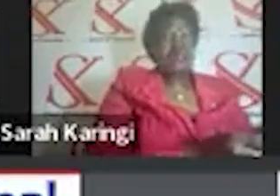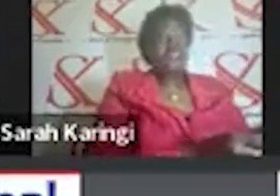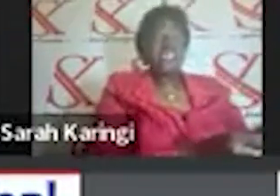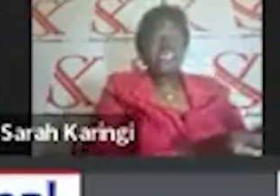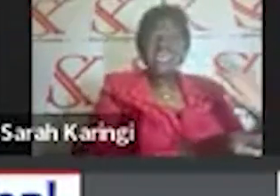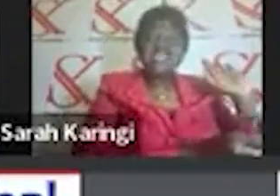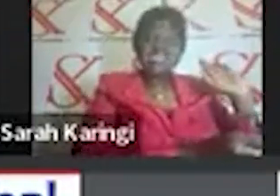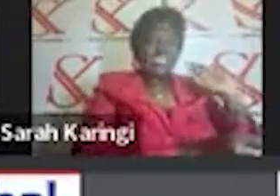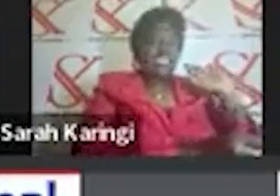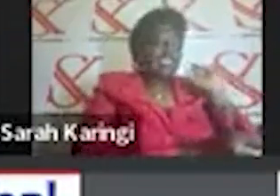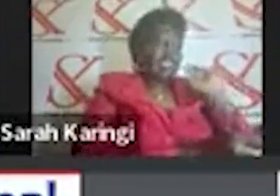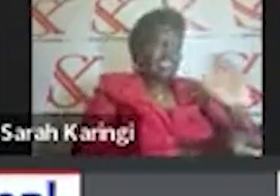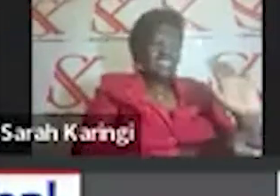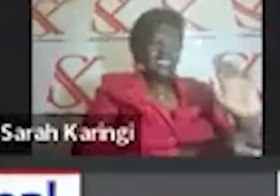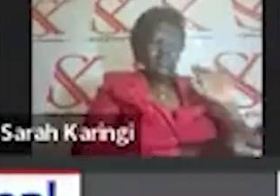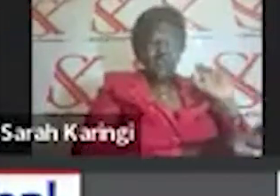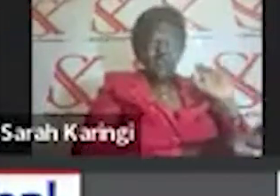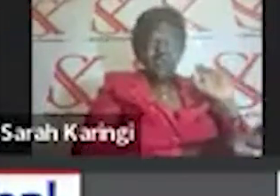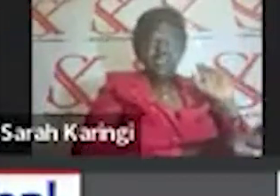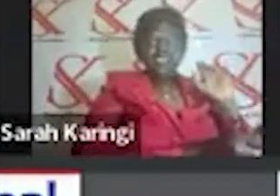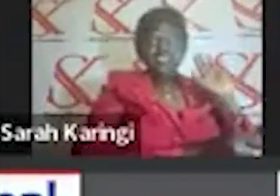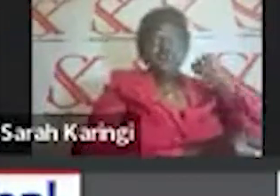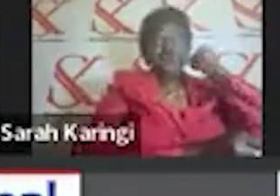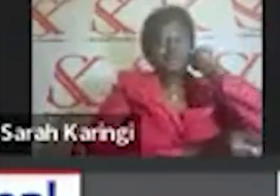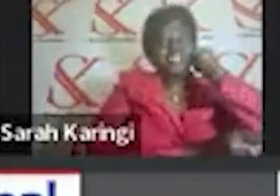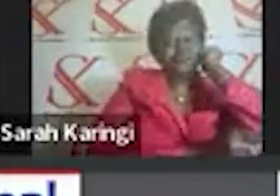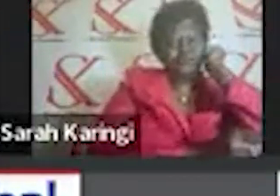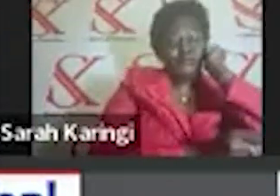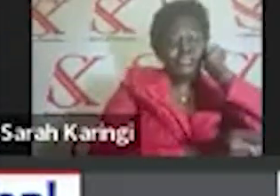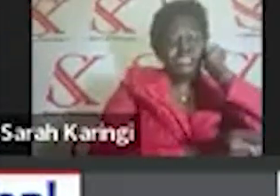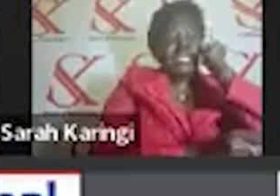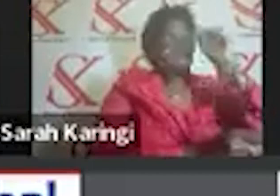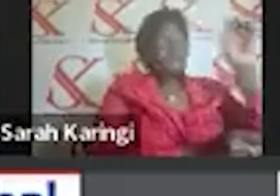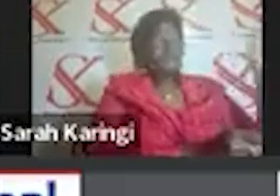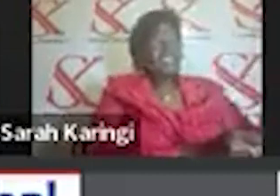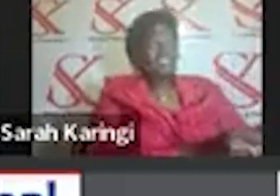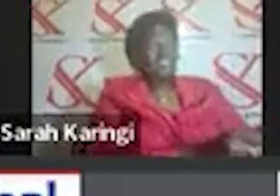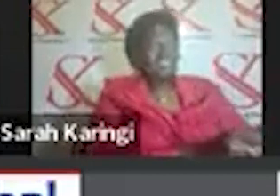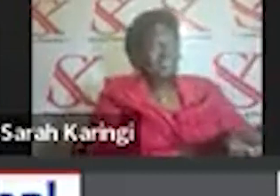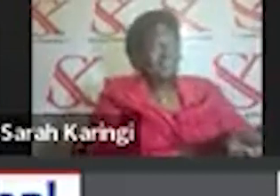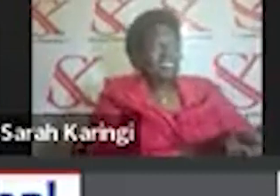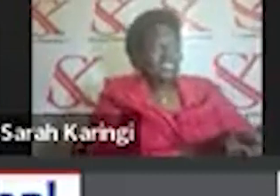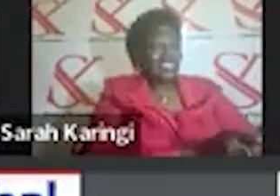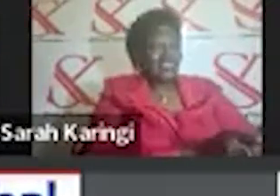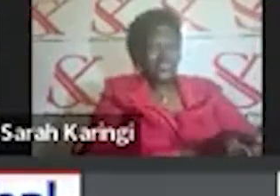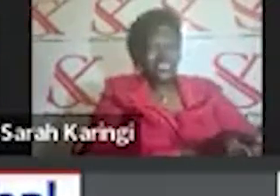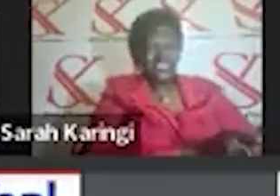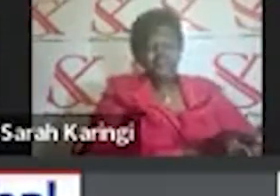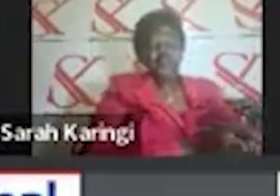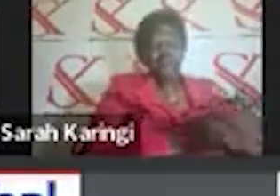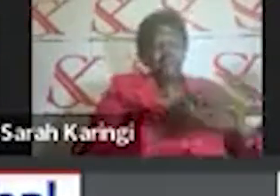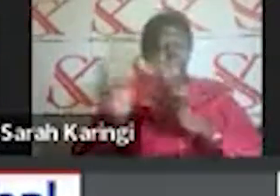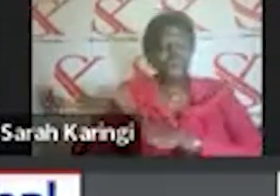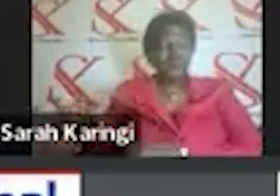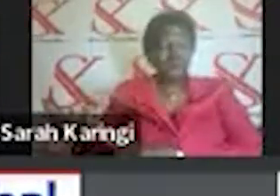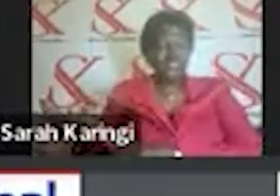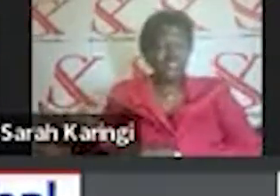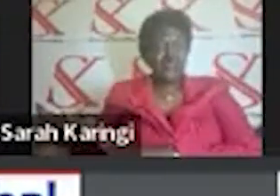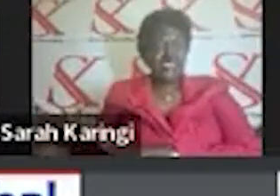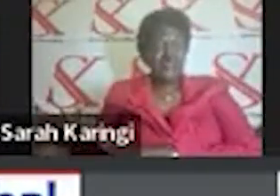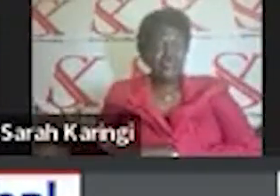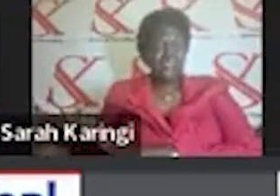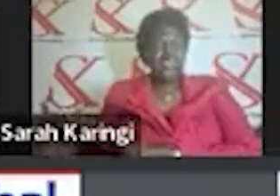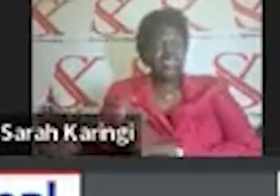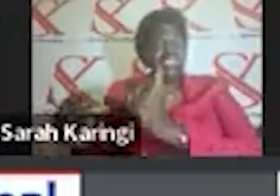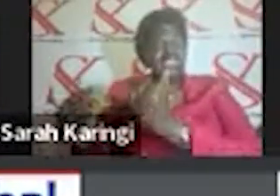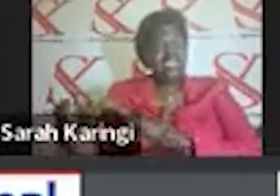There are people who say, achana na Sarah Karingi, huyo, si mtu mwaminifu. Anakwambia something here today, tomorrow she'll talk about